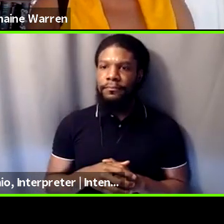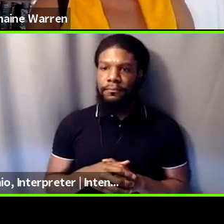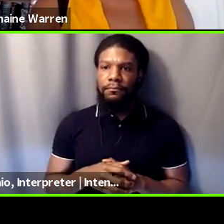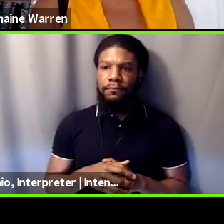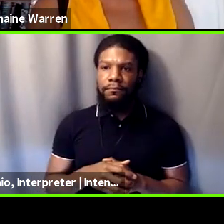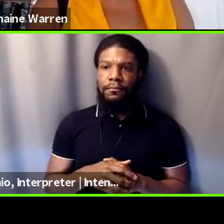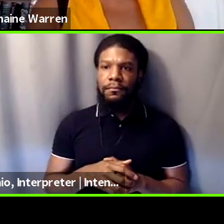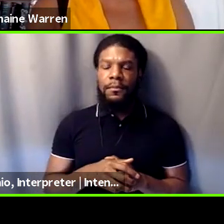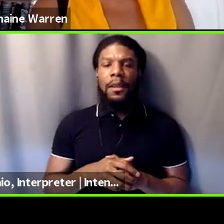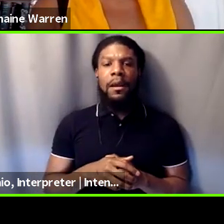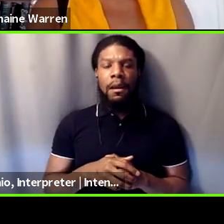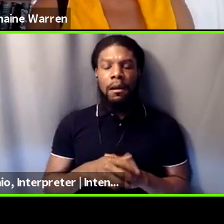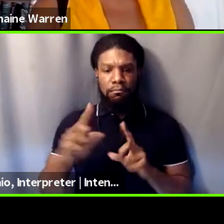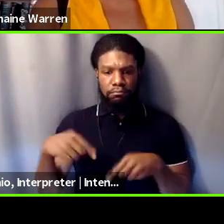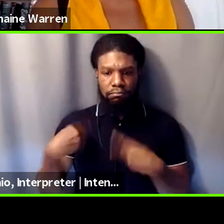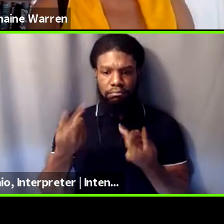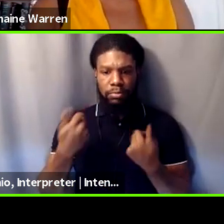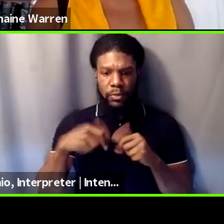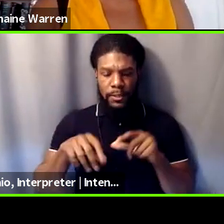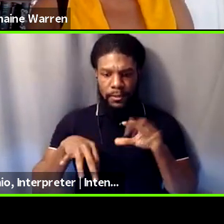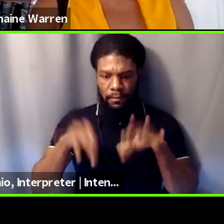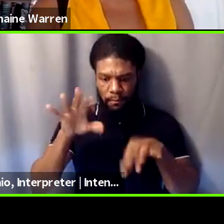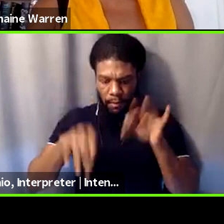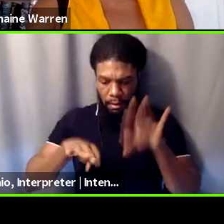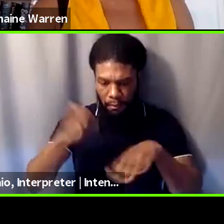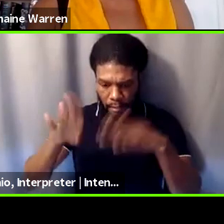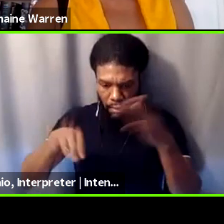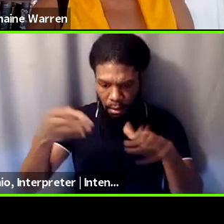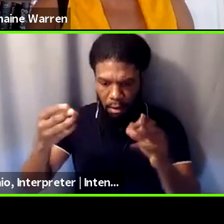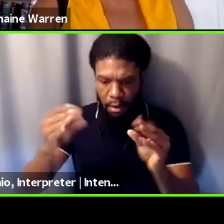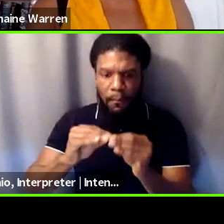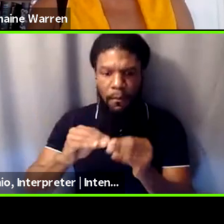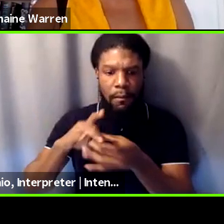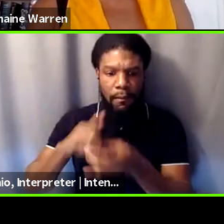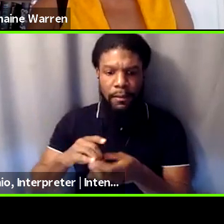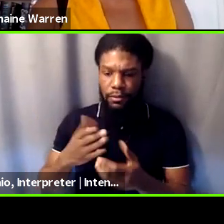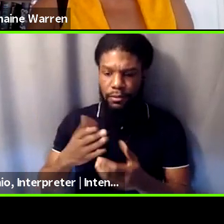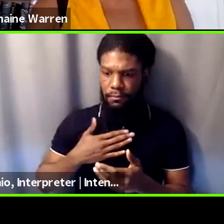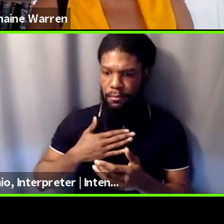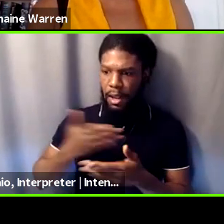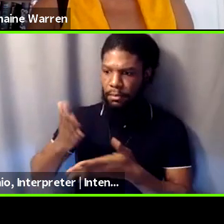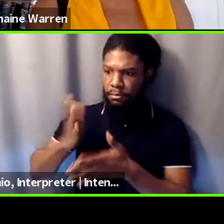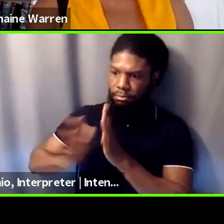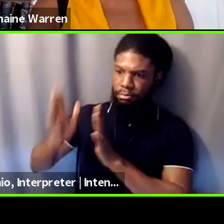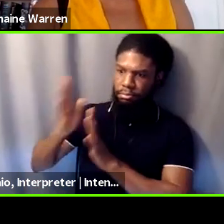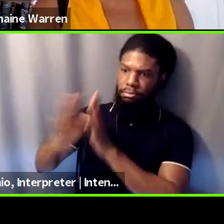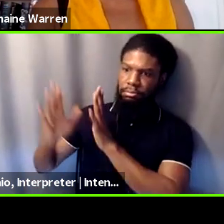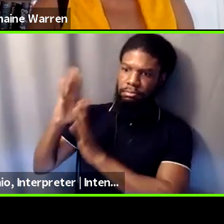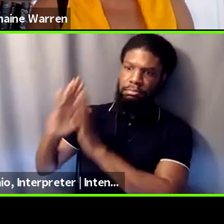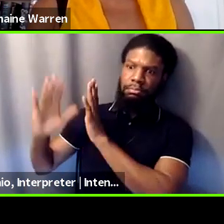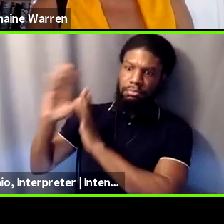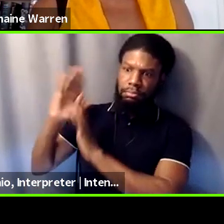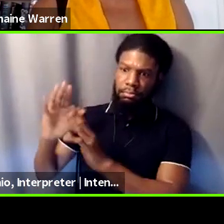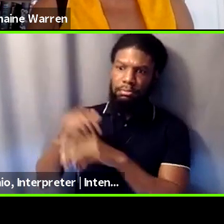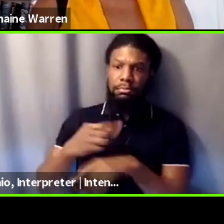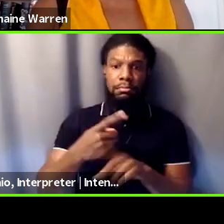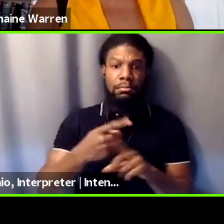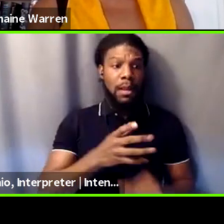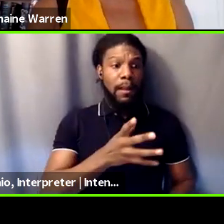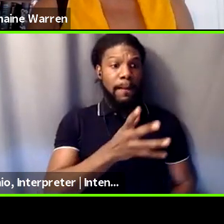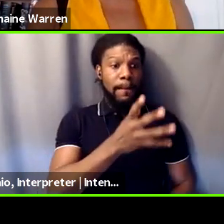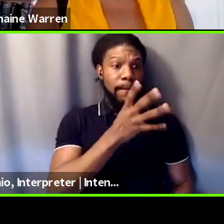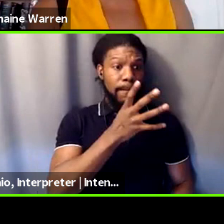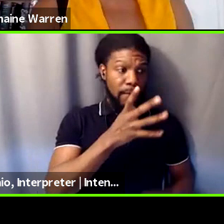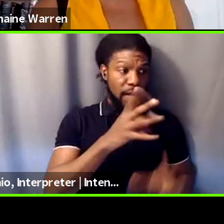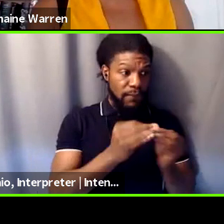about my heritage on both sides. And I love to sew, I love